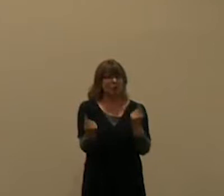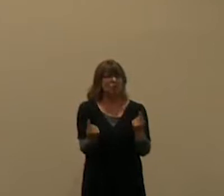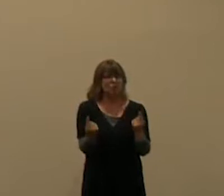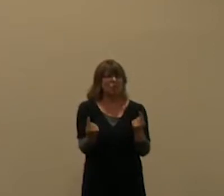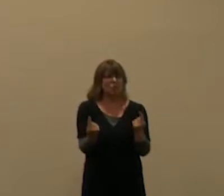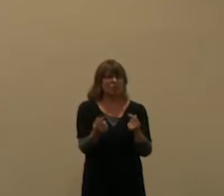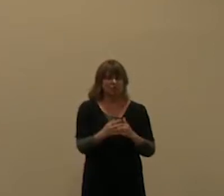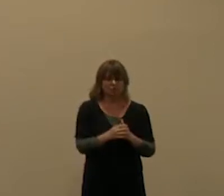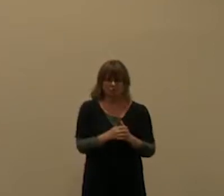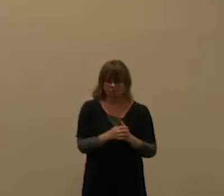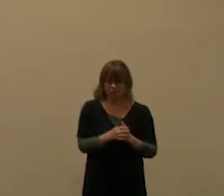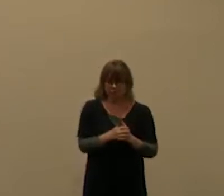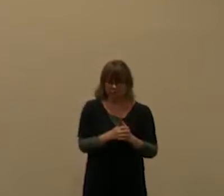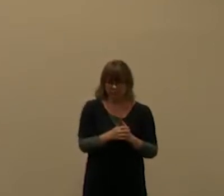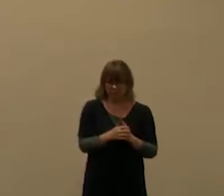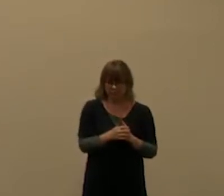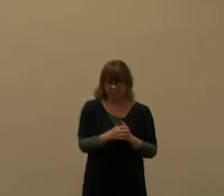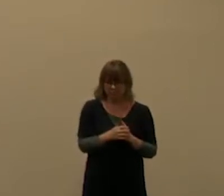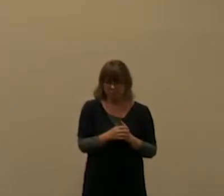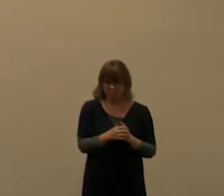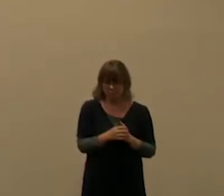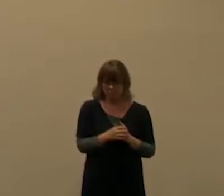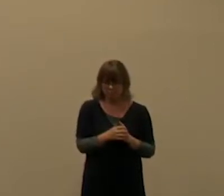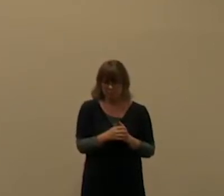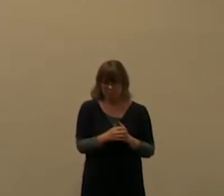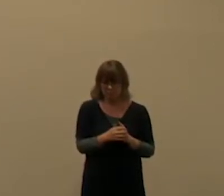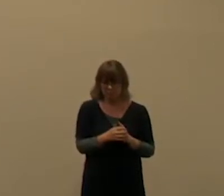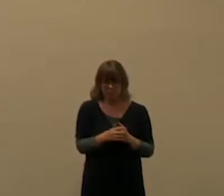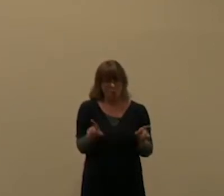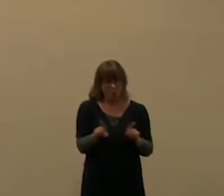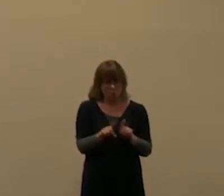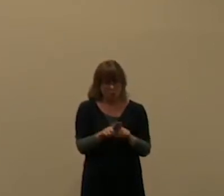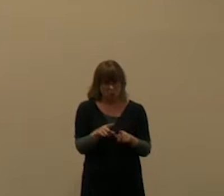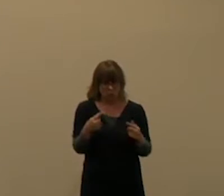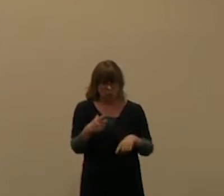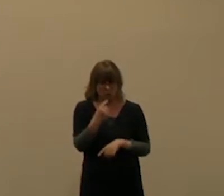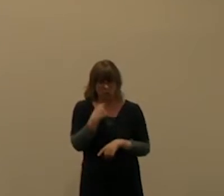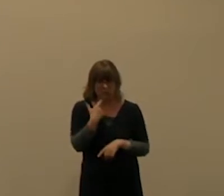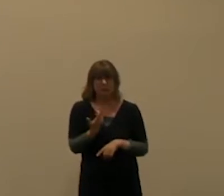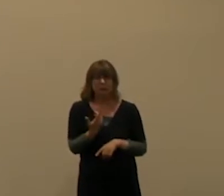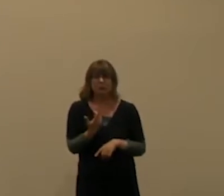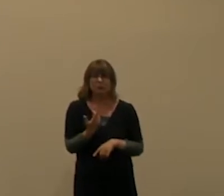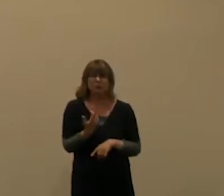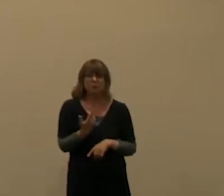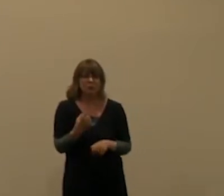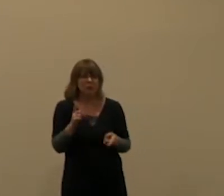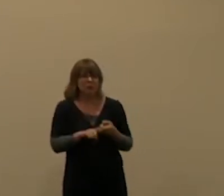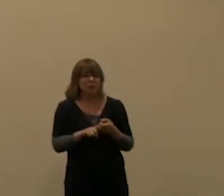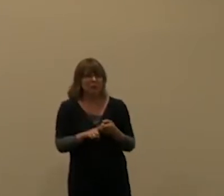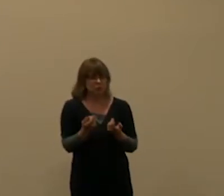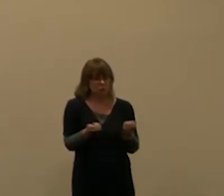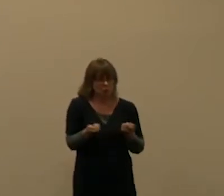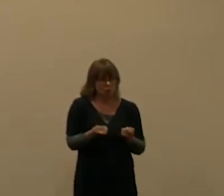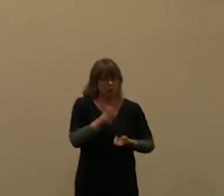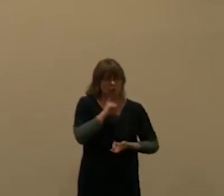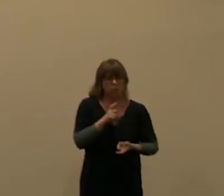create Meet Nows. And on the third side, you can also have per organizer and per user, for